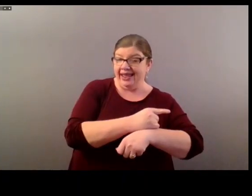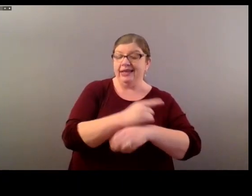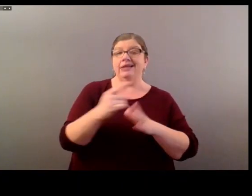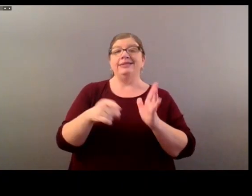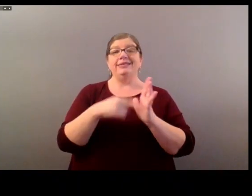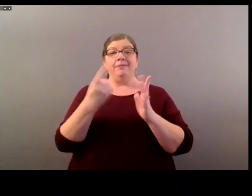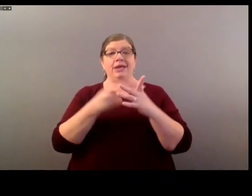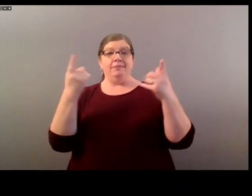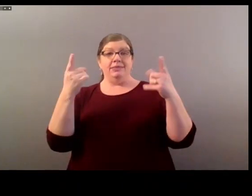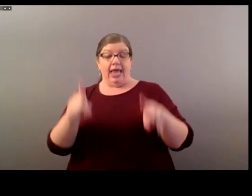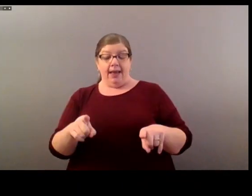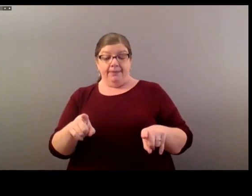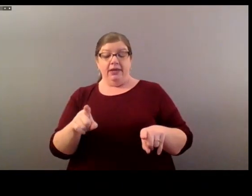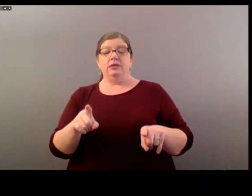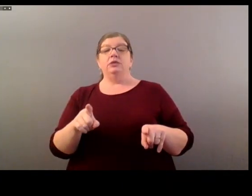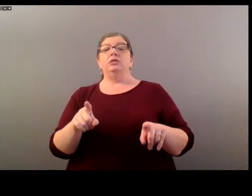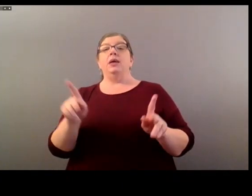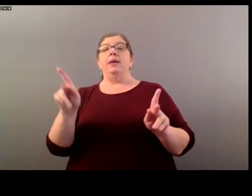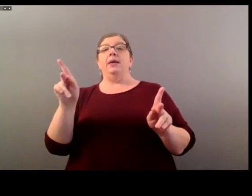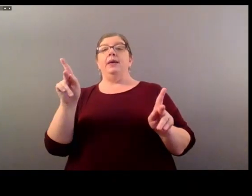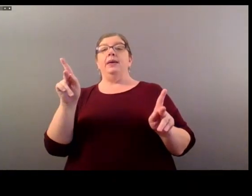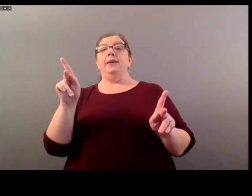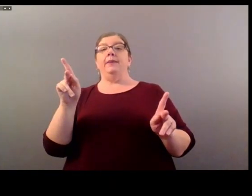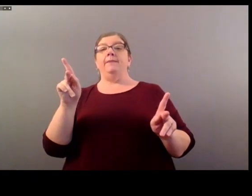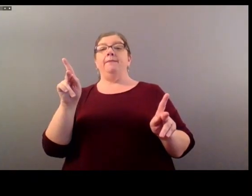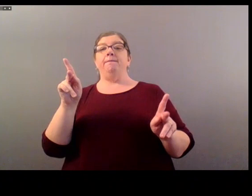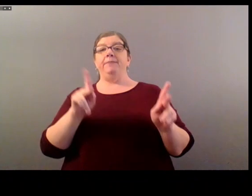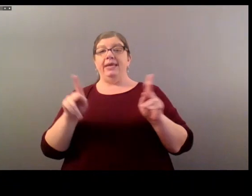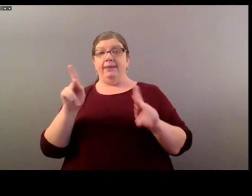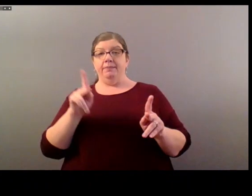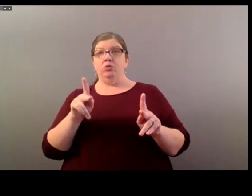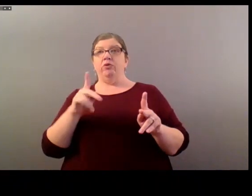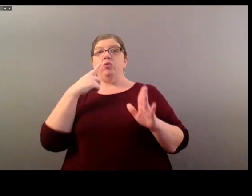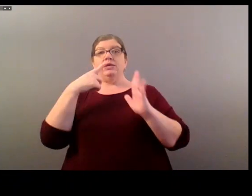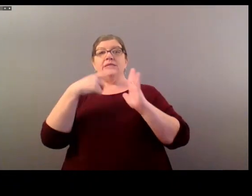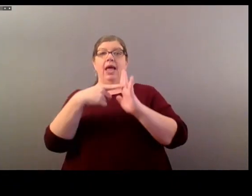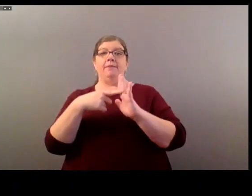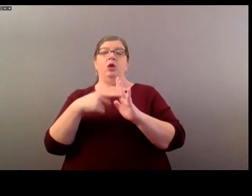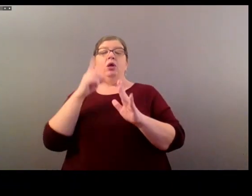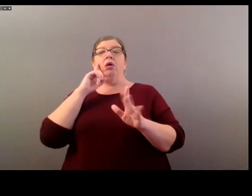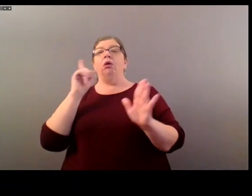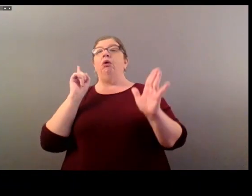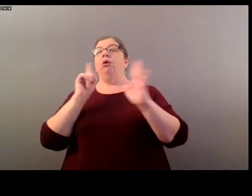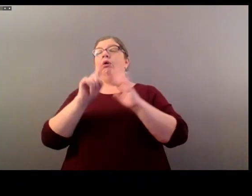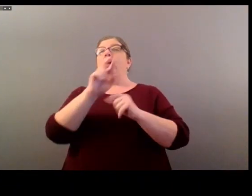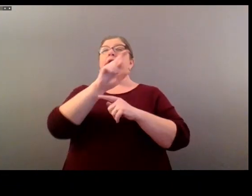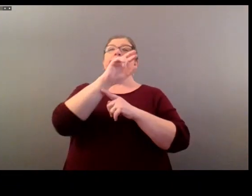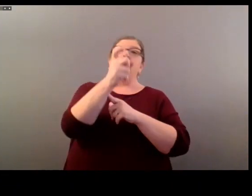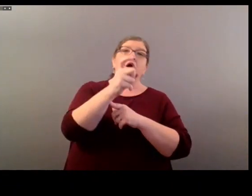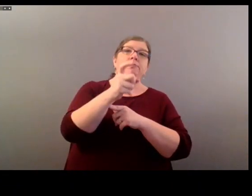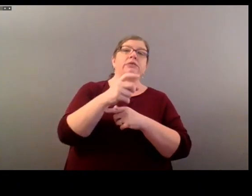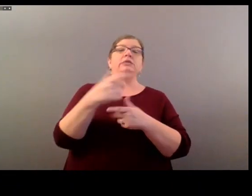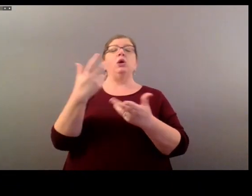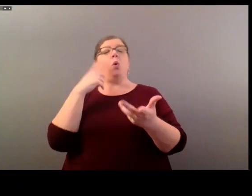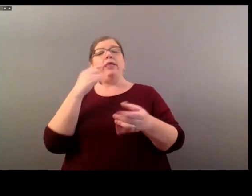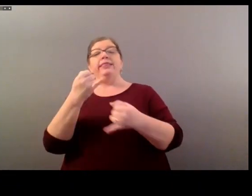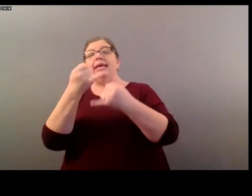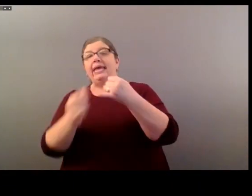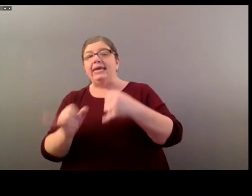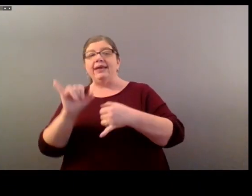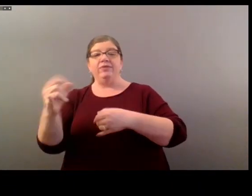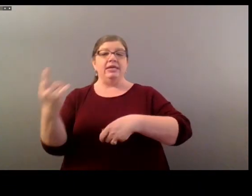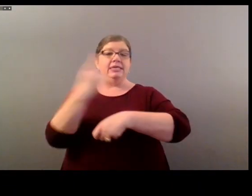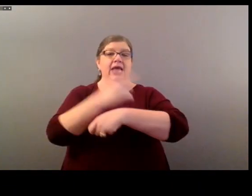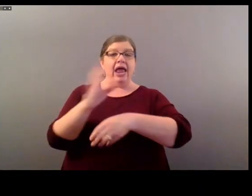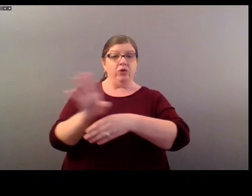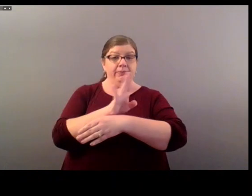happened that people who were, for instance, at a pharmacy or somewhere at the end of the business day,